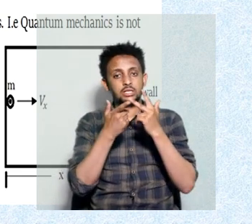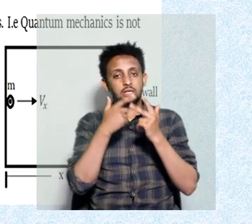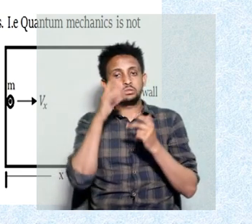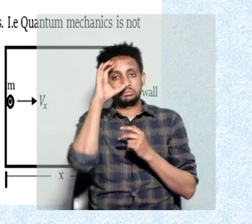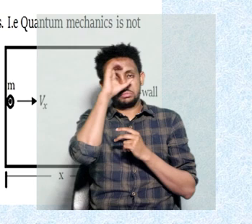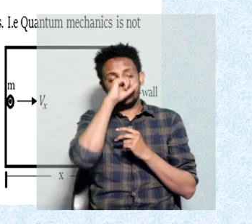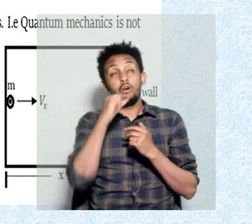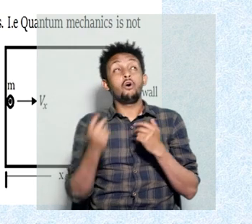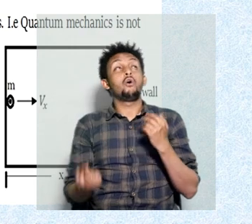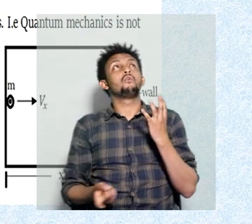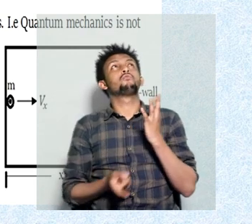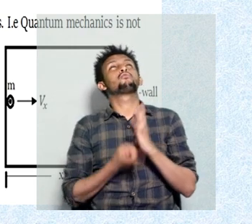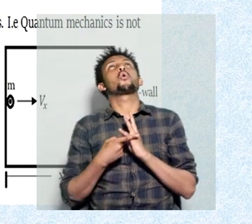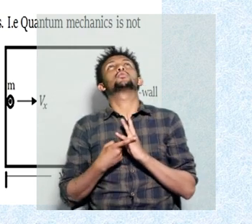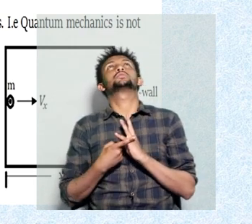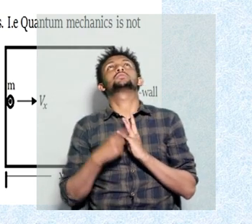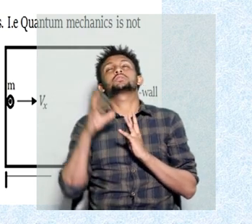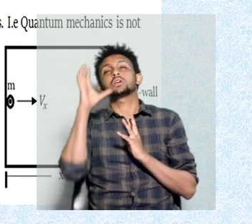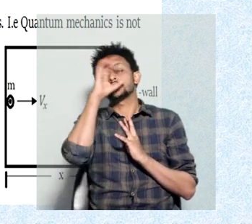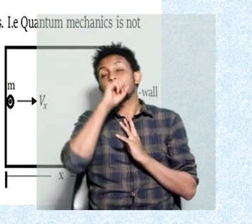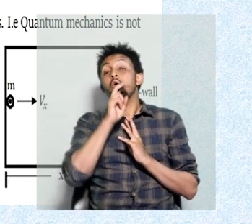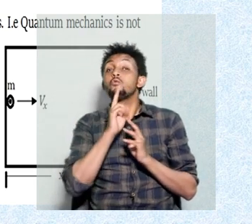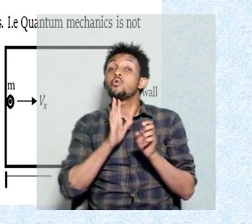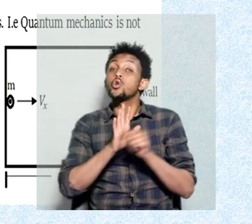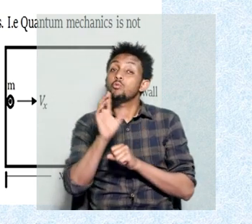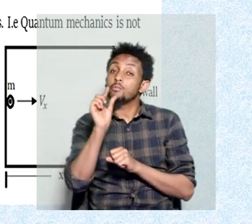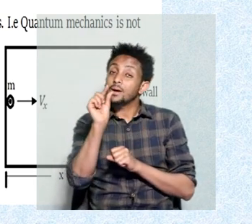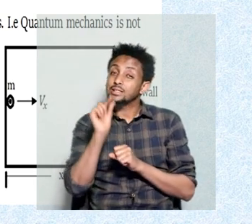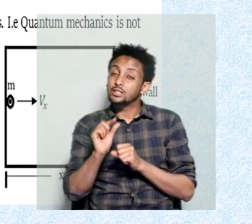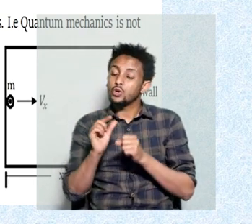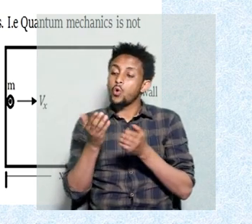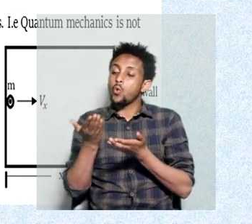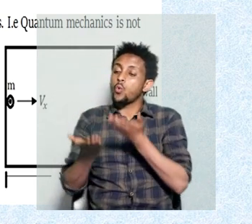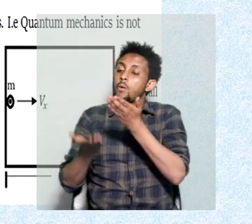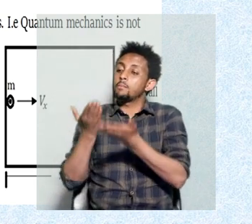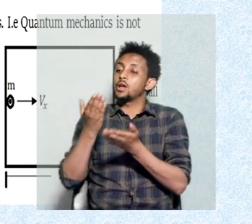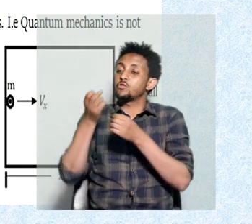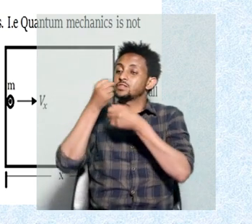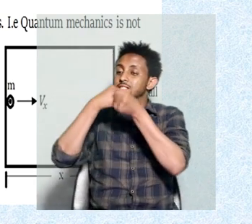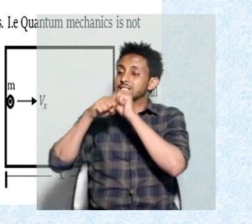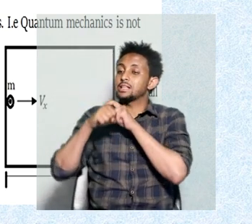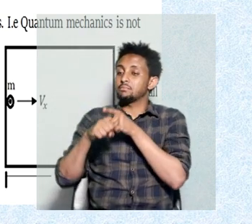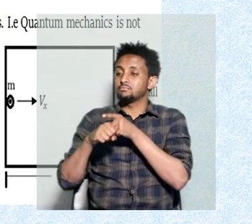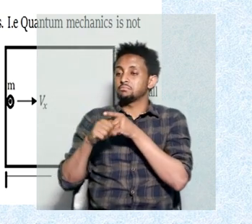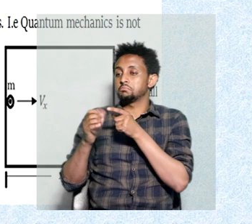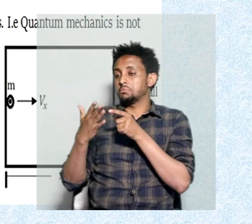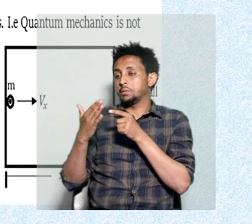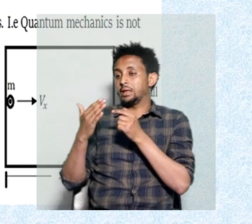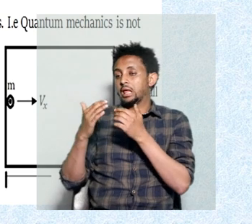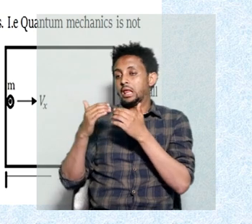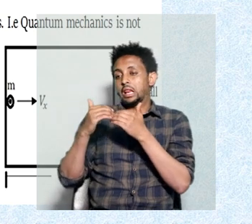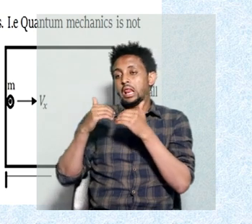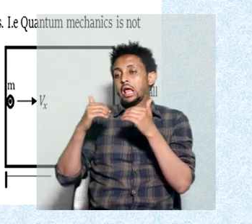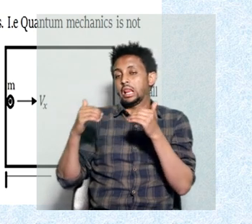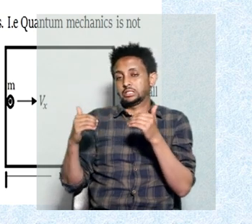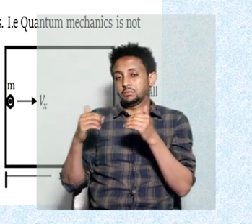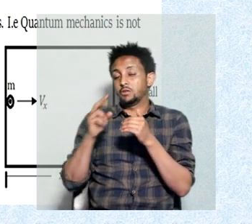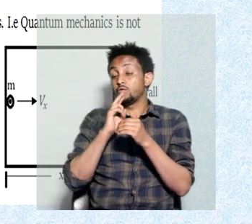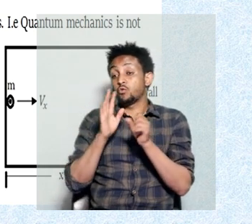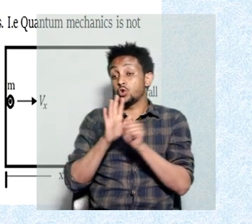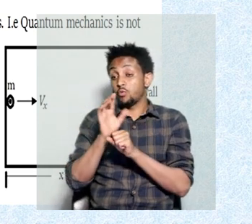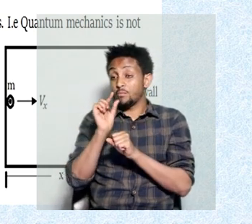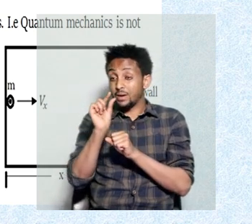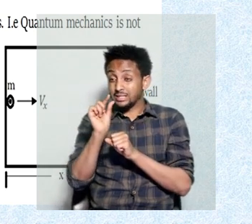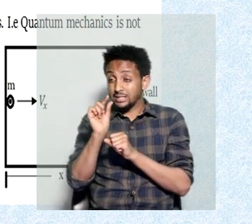assumption. The fourth assumption states that the volume of a particle comparing to the volume of a system is negligible. So the volume